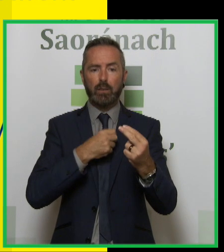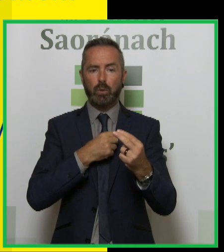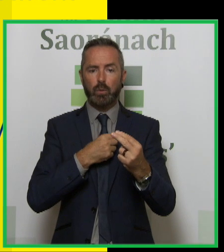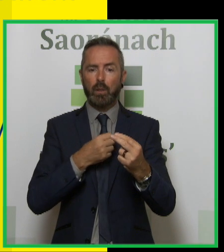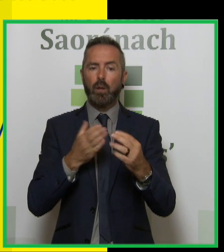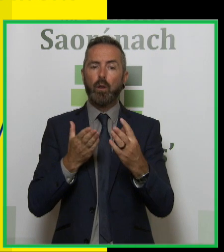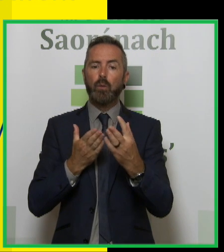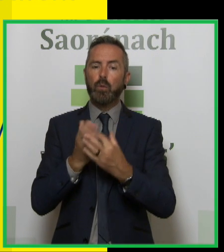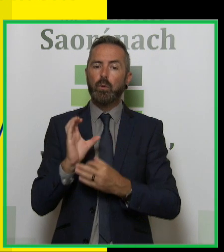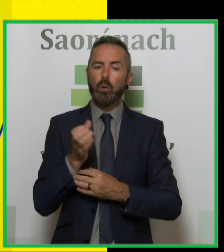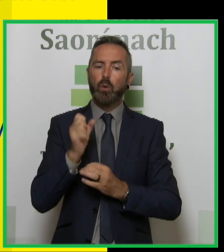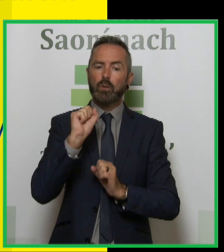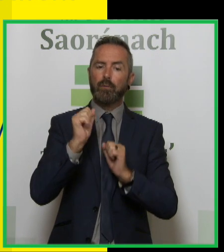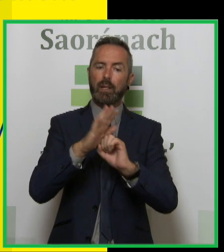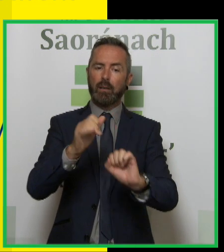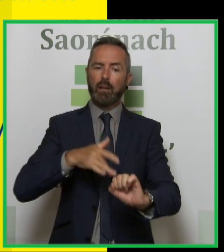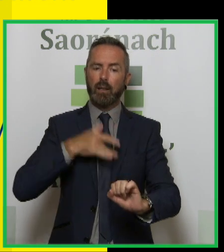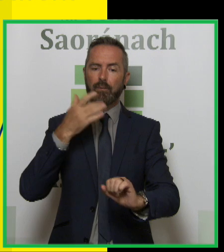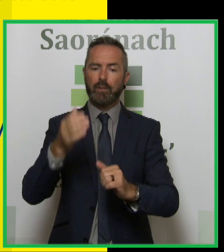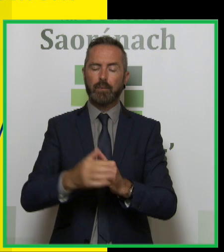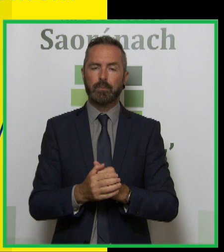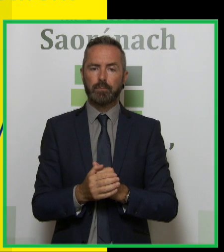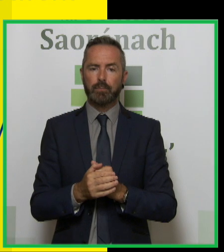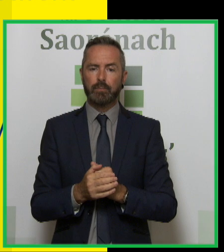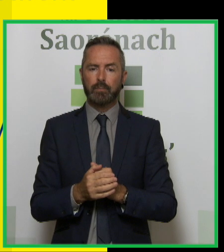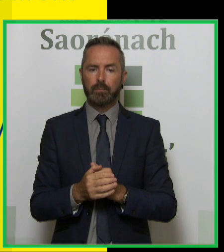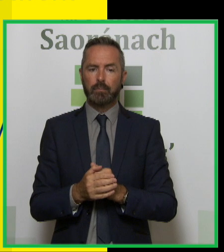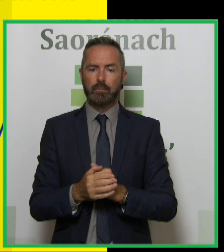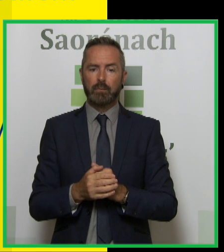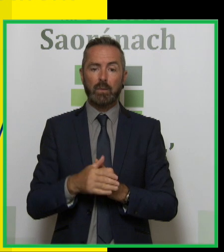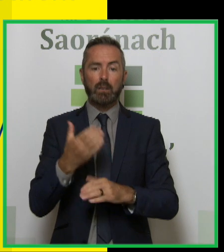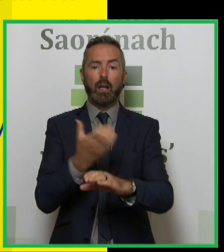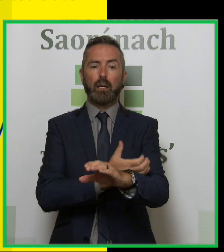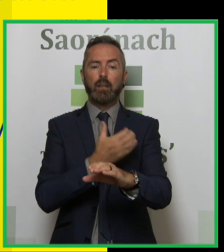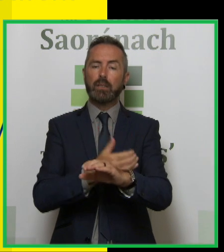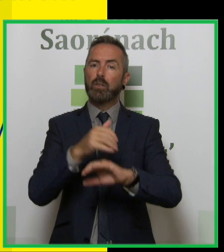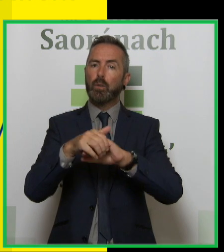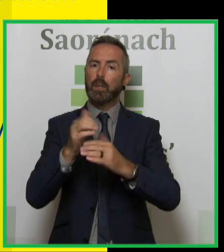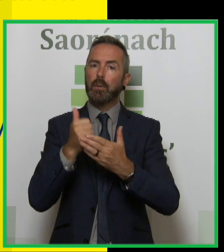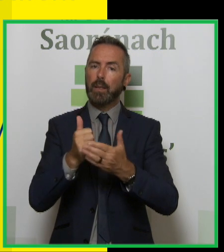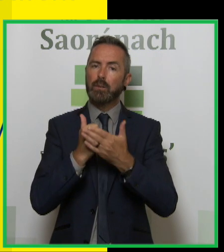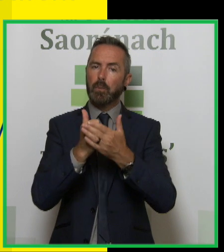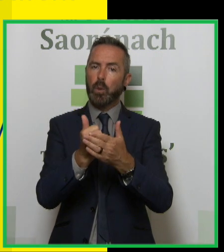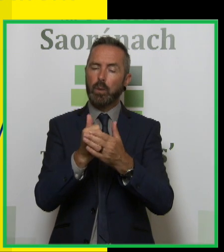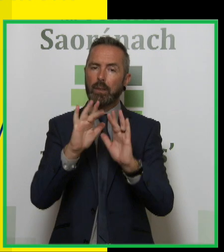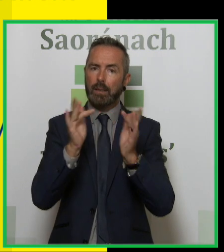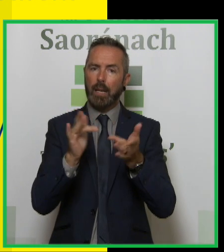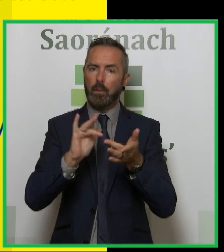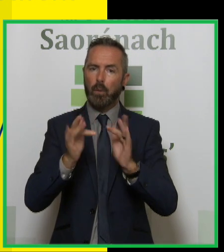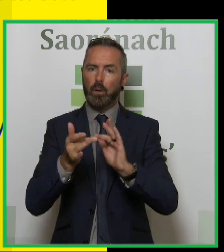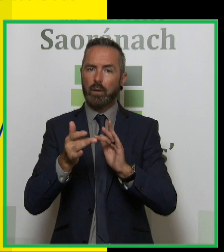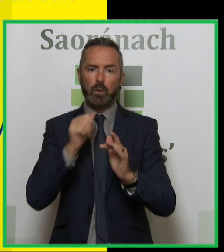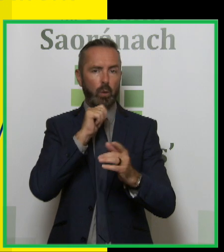course of their life. It is an ongoing peer-based support network. There are no professionals, there are